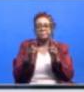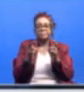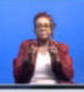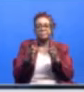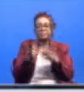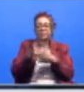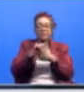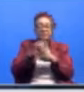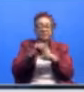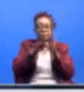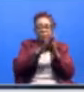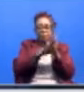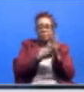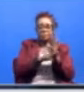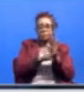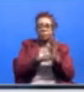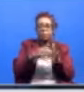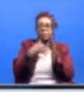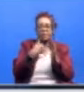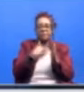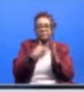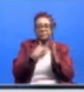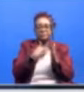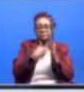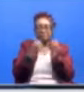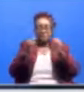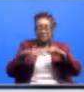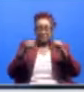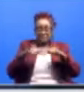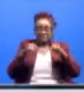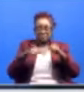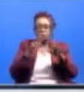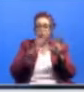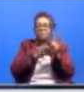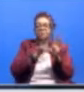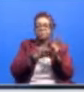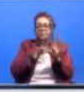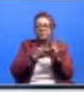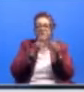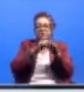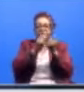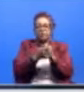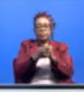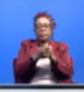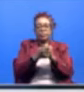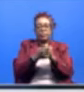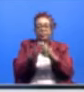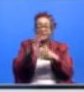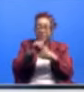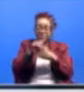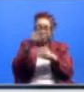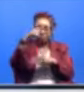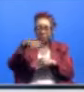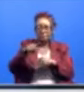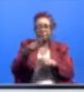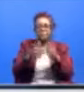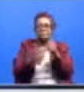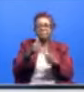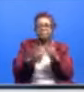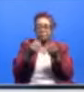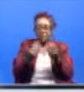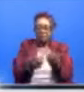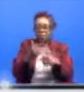program. So we have agreed that they are going to participate in the review of the internship policy that is currently